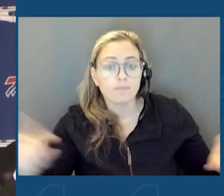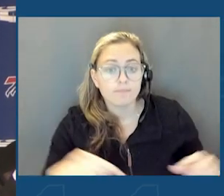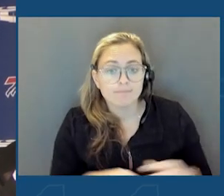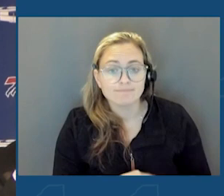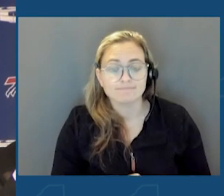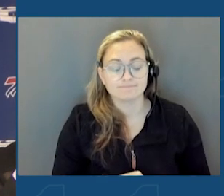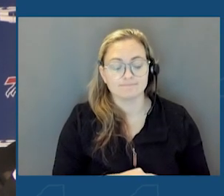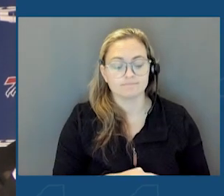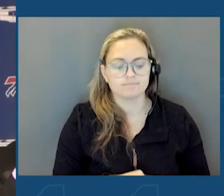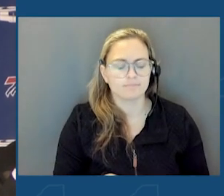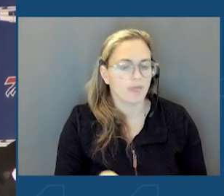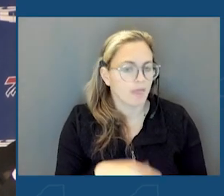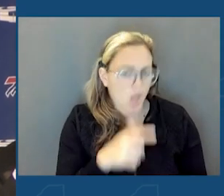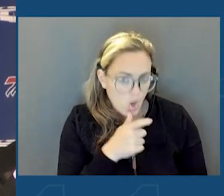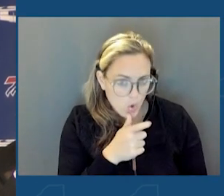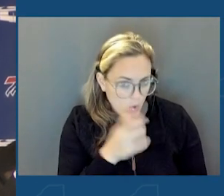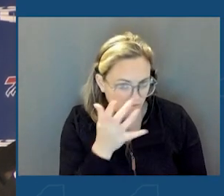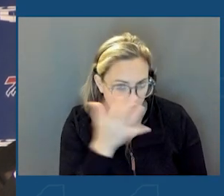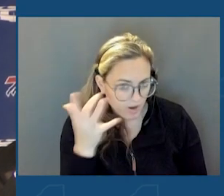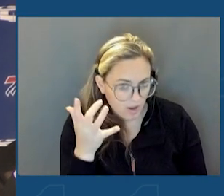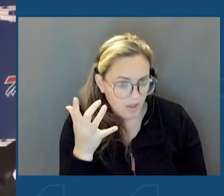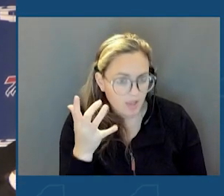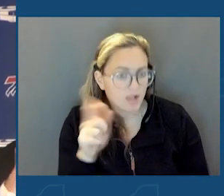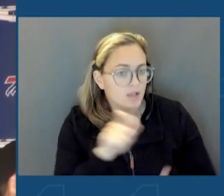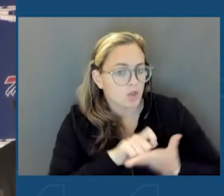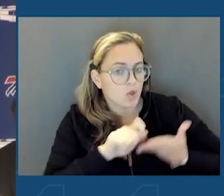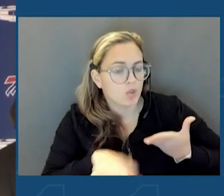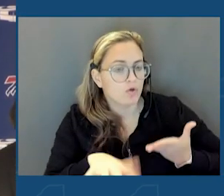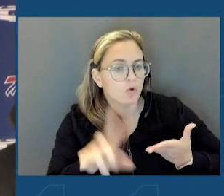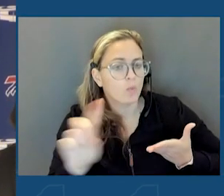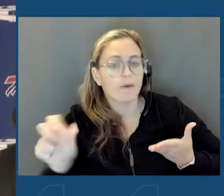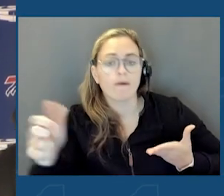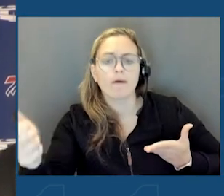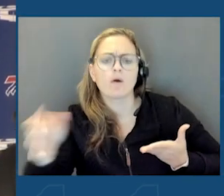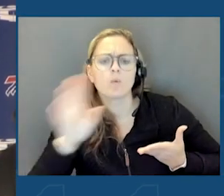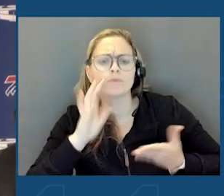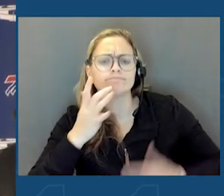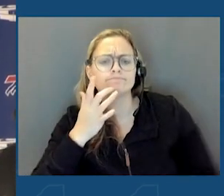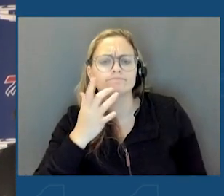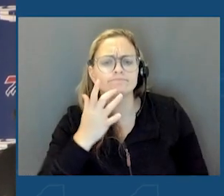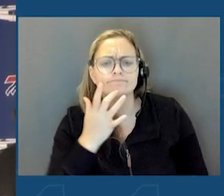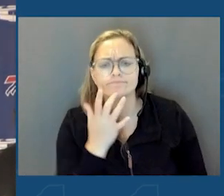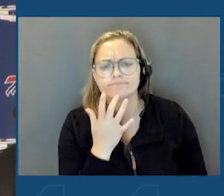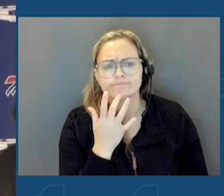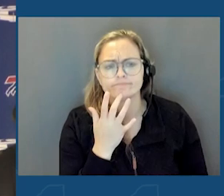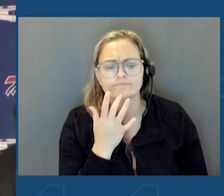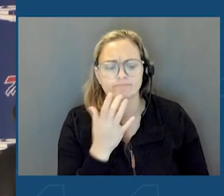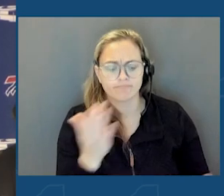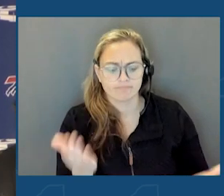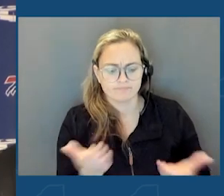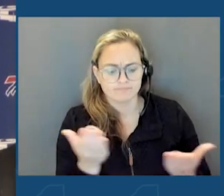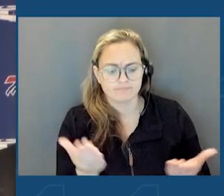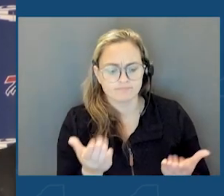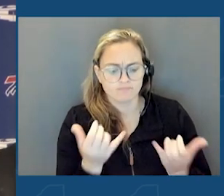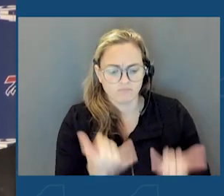And who can forget the author of Where Else Would You Rather Be Than Right Here, Right